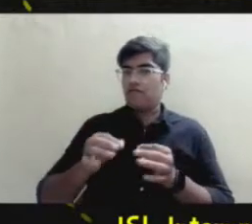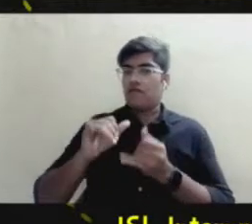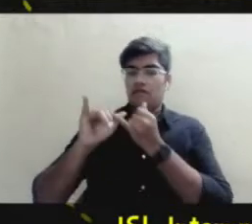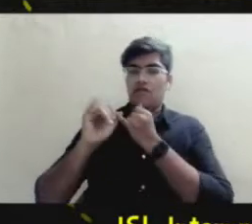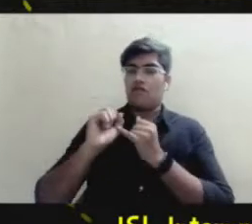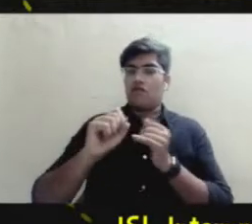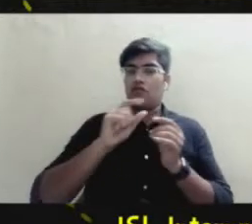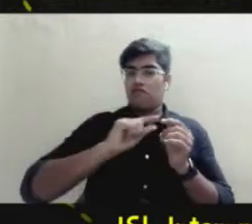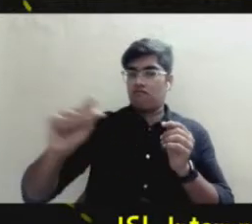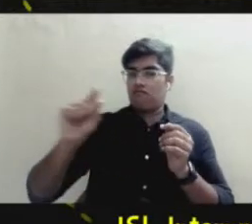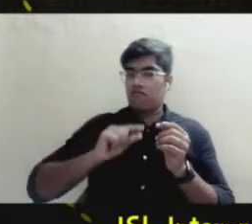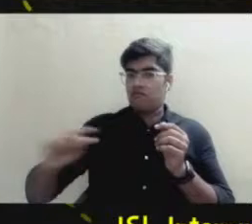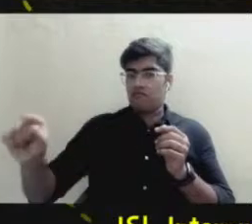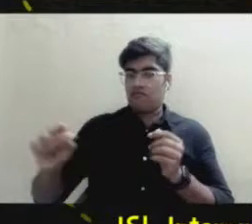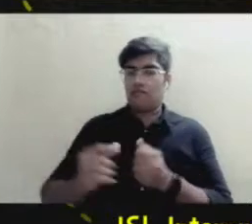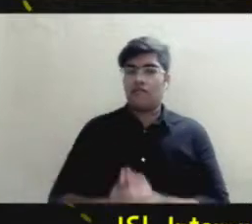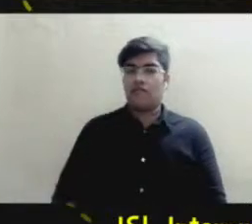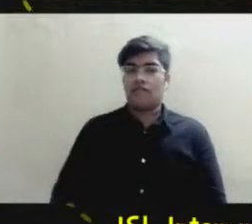it says,